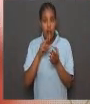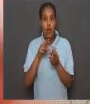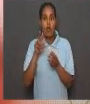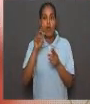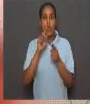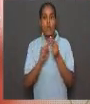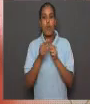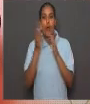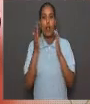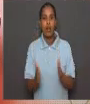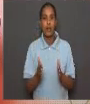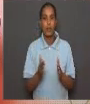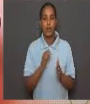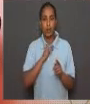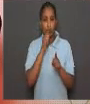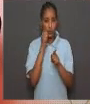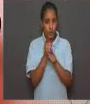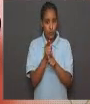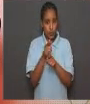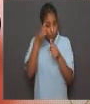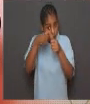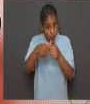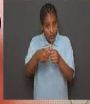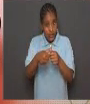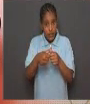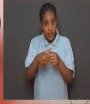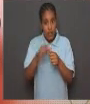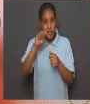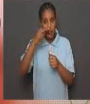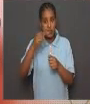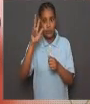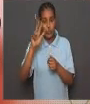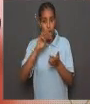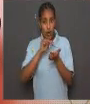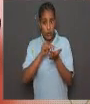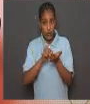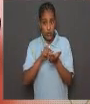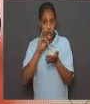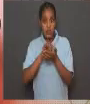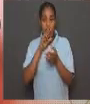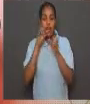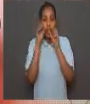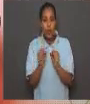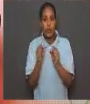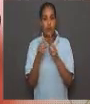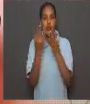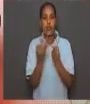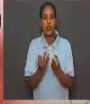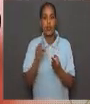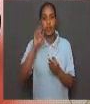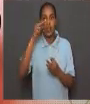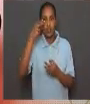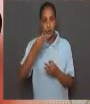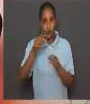polar. I am sure that you remember ammonia molecules that are able to form